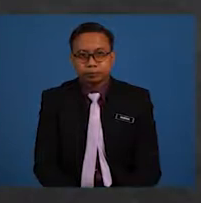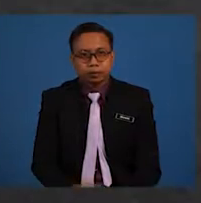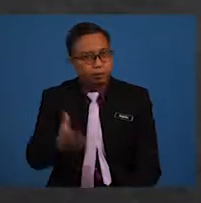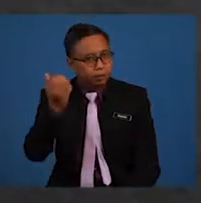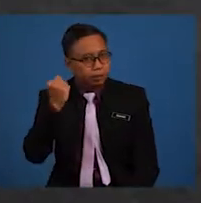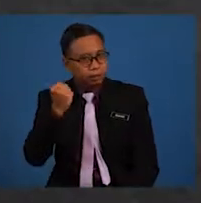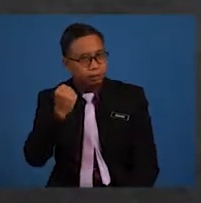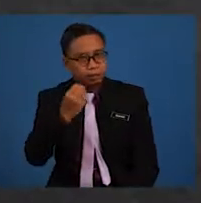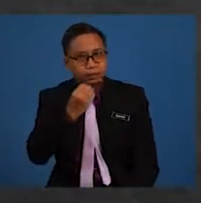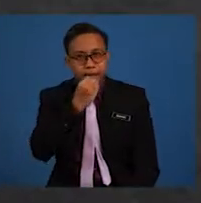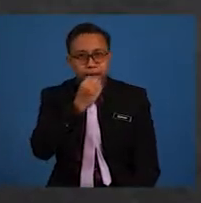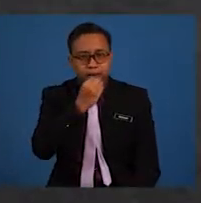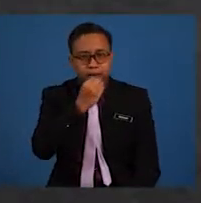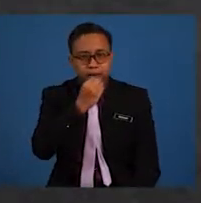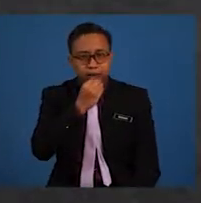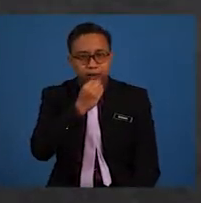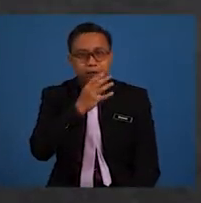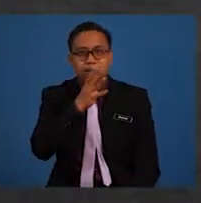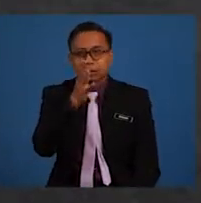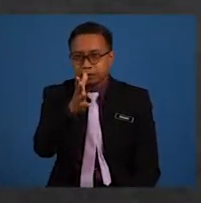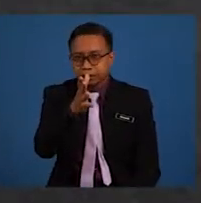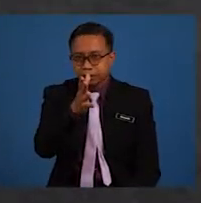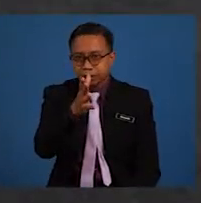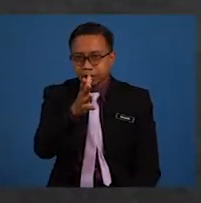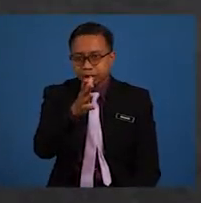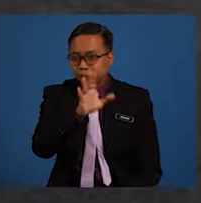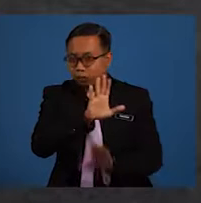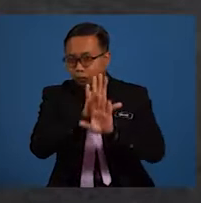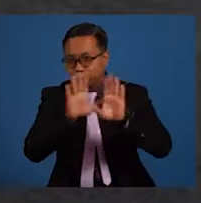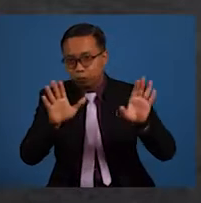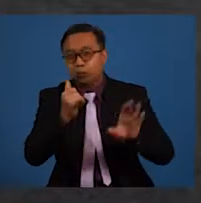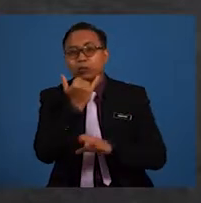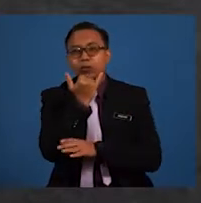Let's eat, Grandma. No, no.